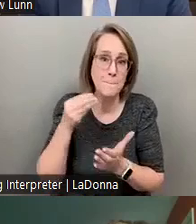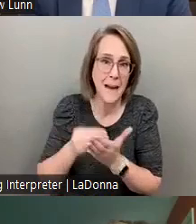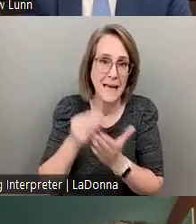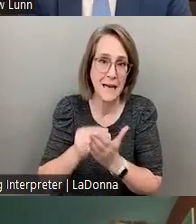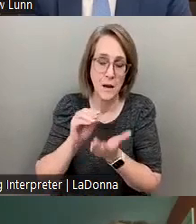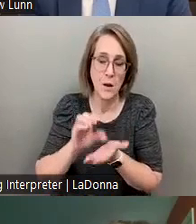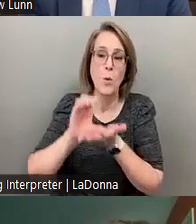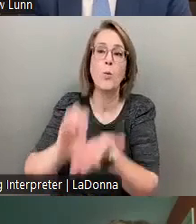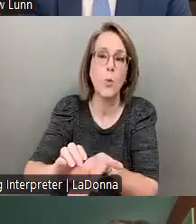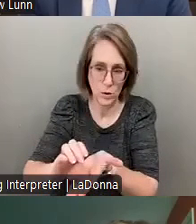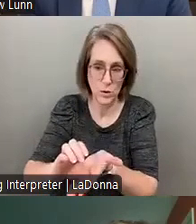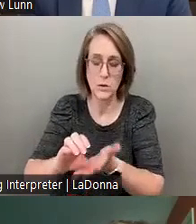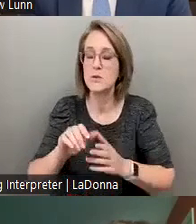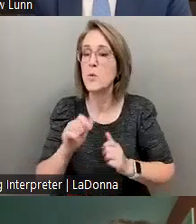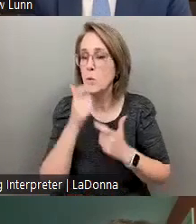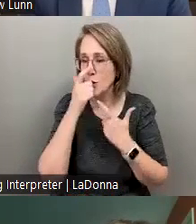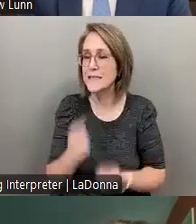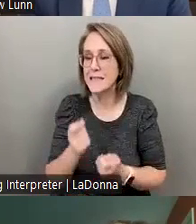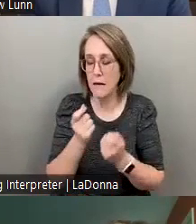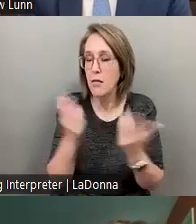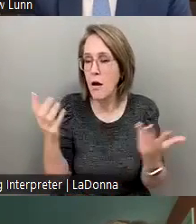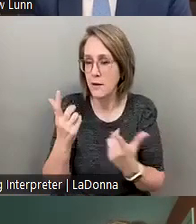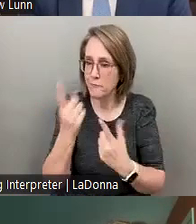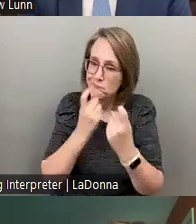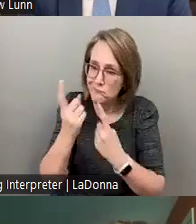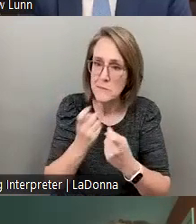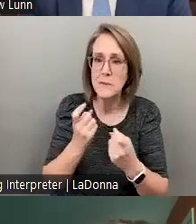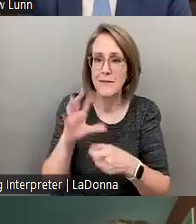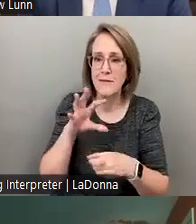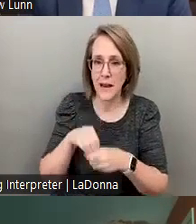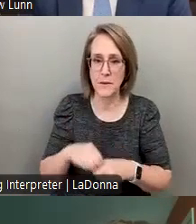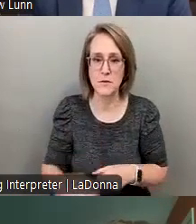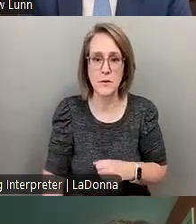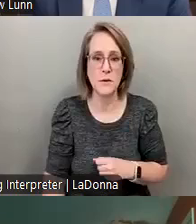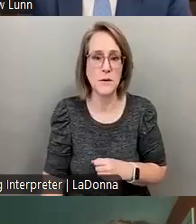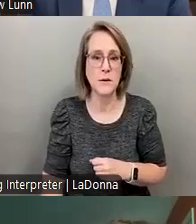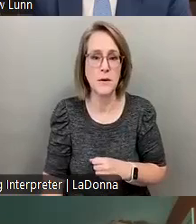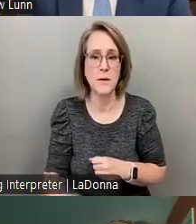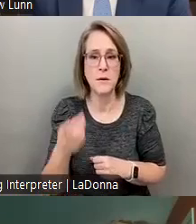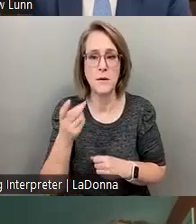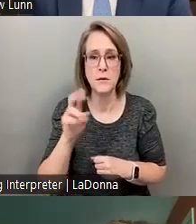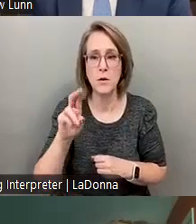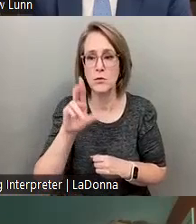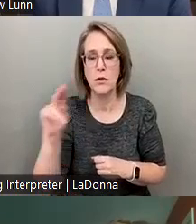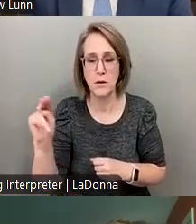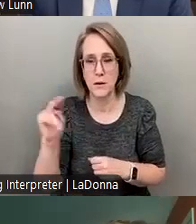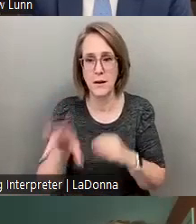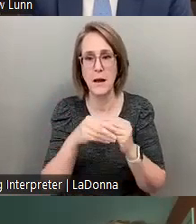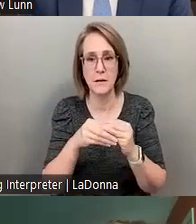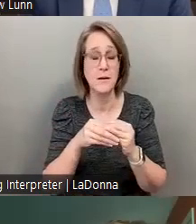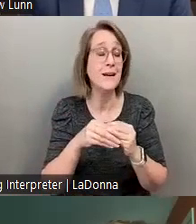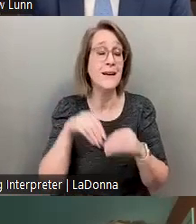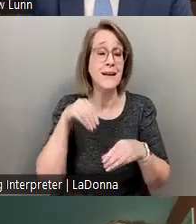And we're seeing a lot of interest and engagement on it. Yeah, and what I would just add from my perspective is, especially